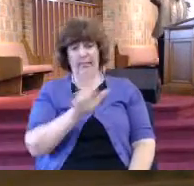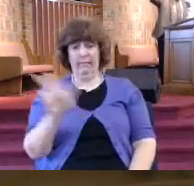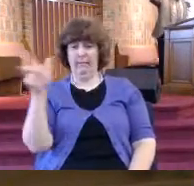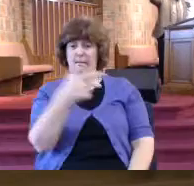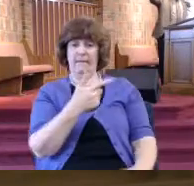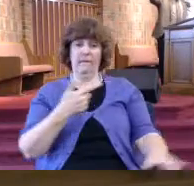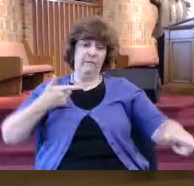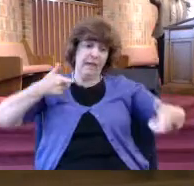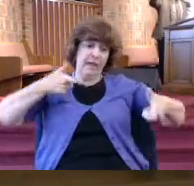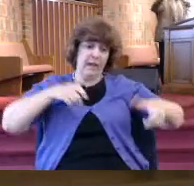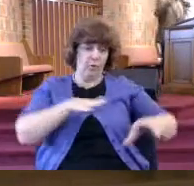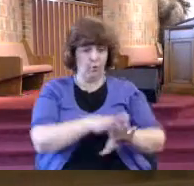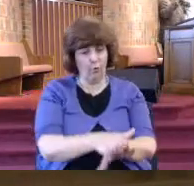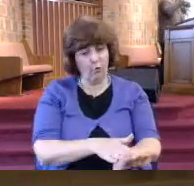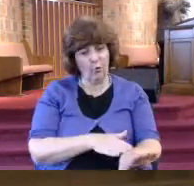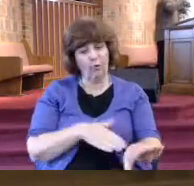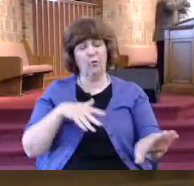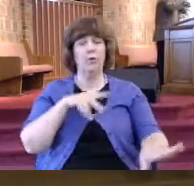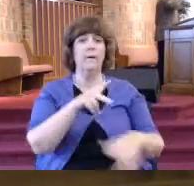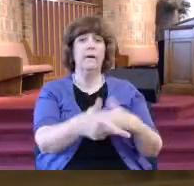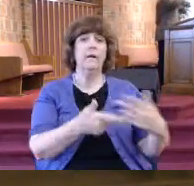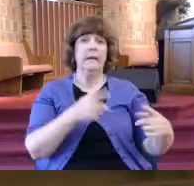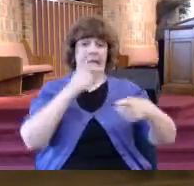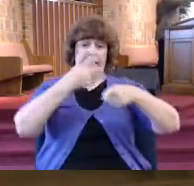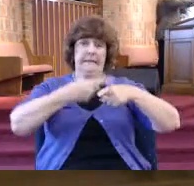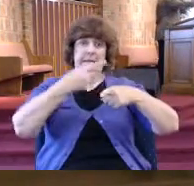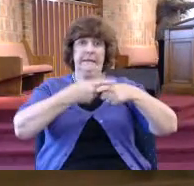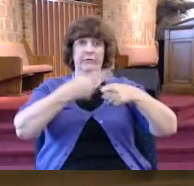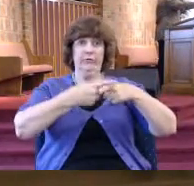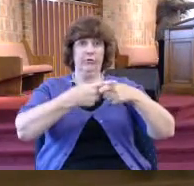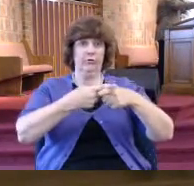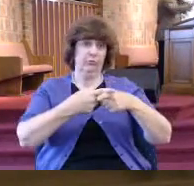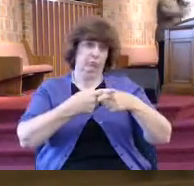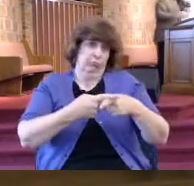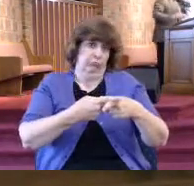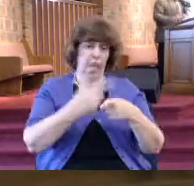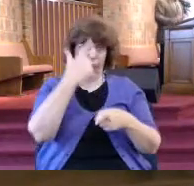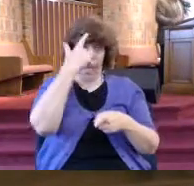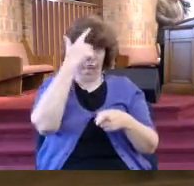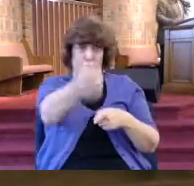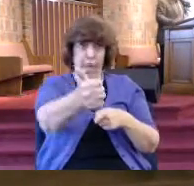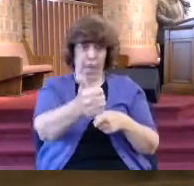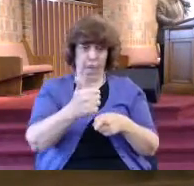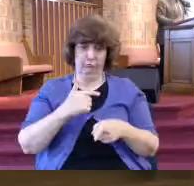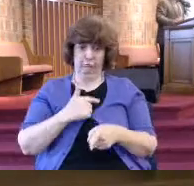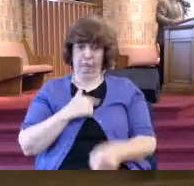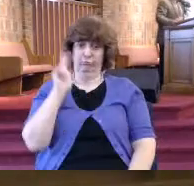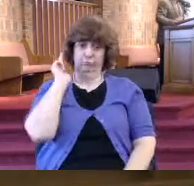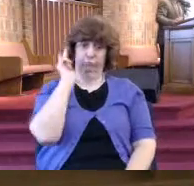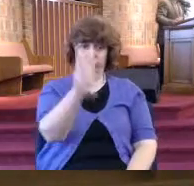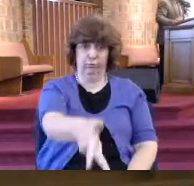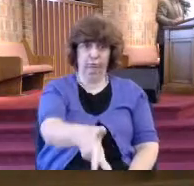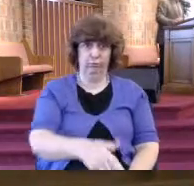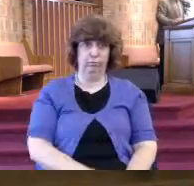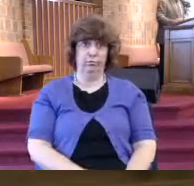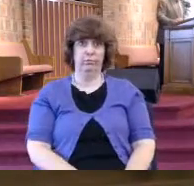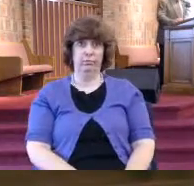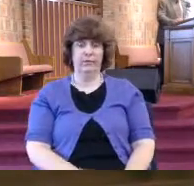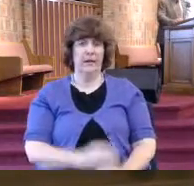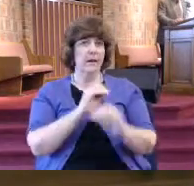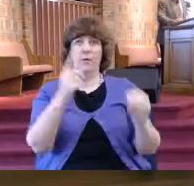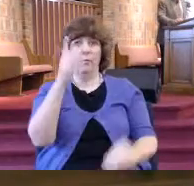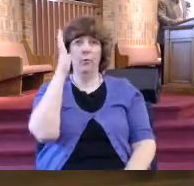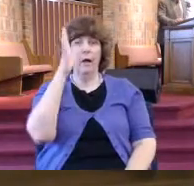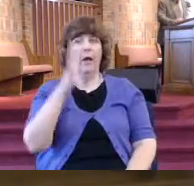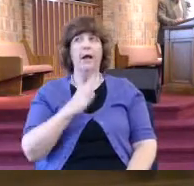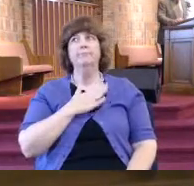speed you wanted. When you came up to an intersection, you did whatever you wanted. You weren't going to stop there intentionally, are you? Nobody wants